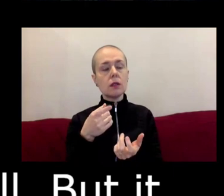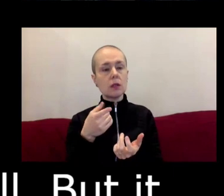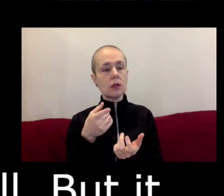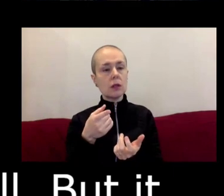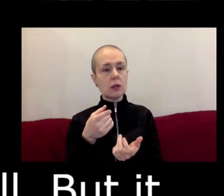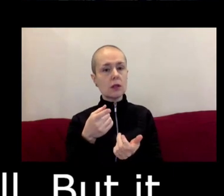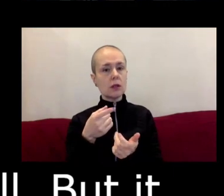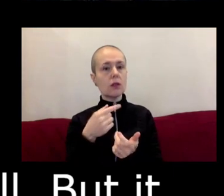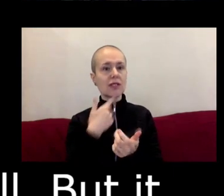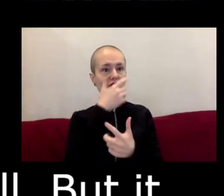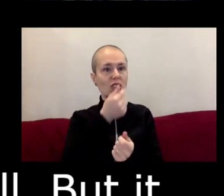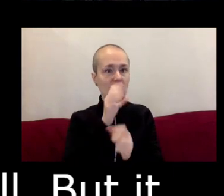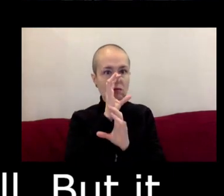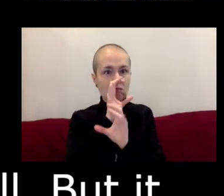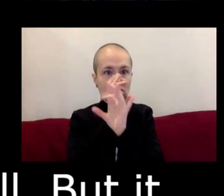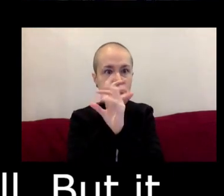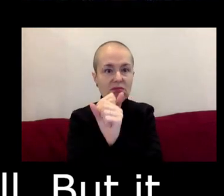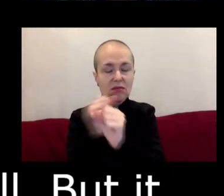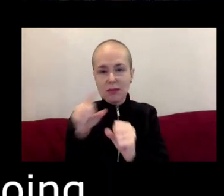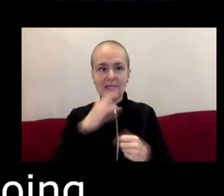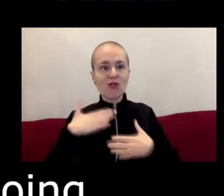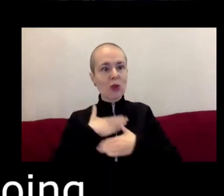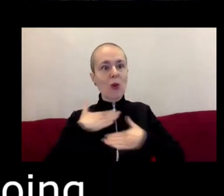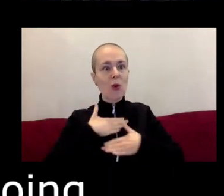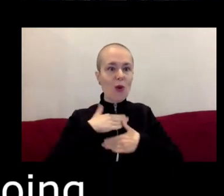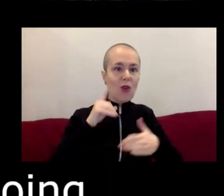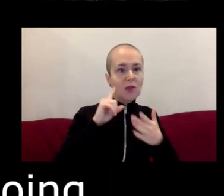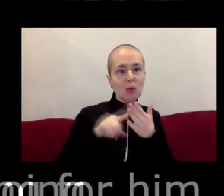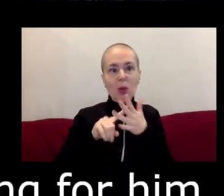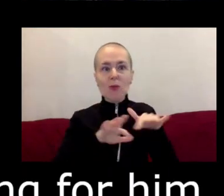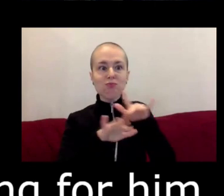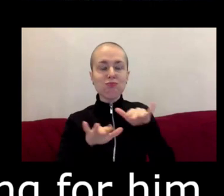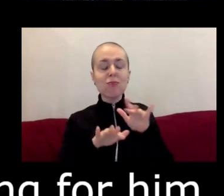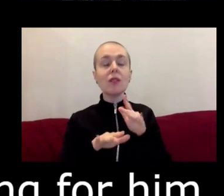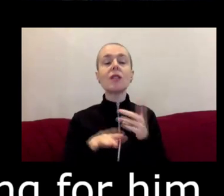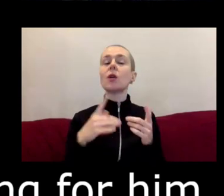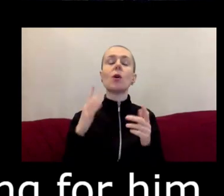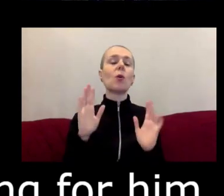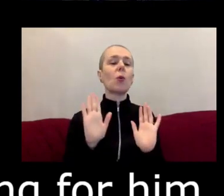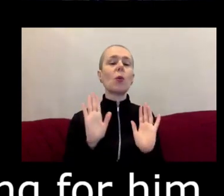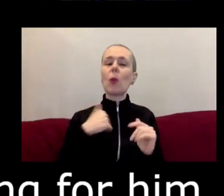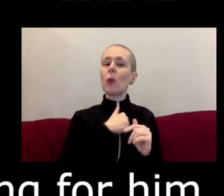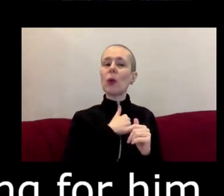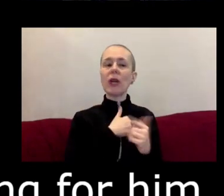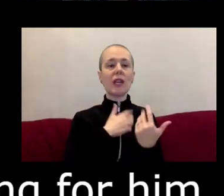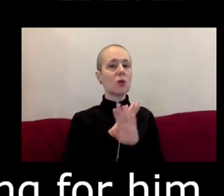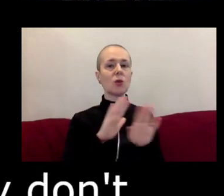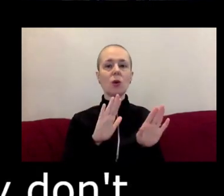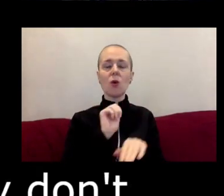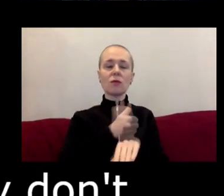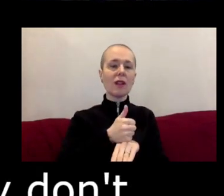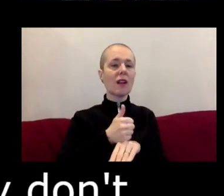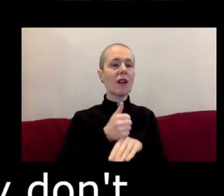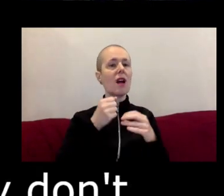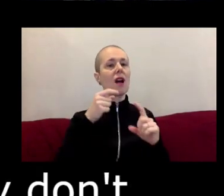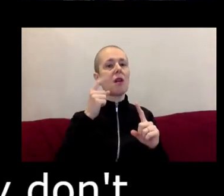doing something like interesting for him to explore. So we really don't want to create too many prompts,